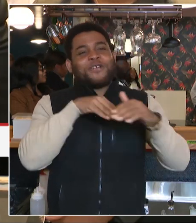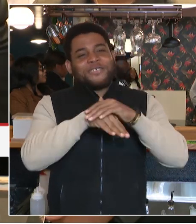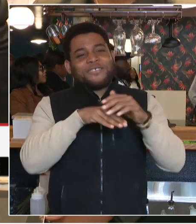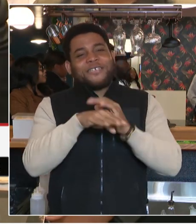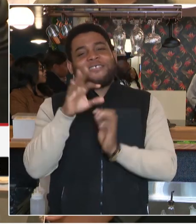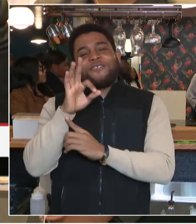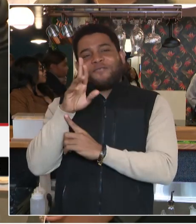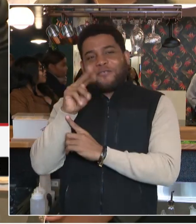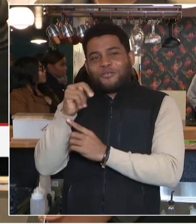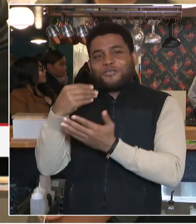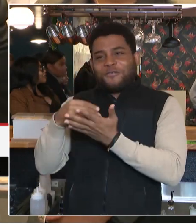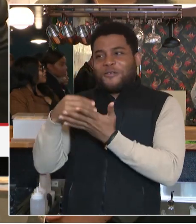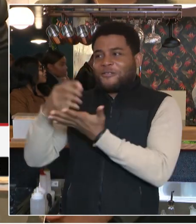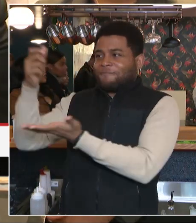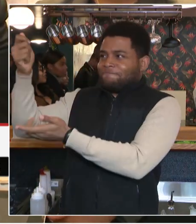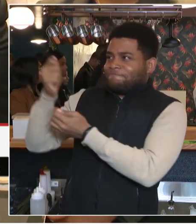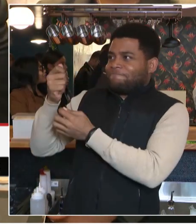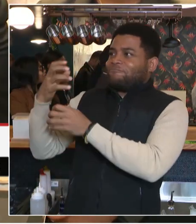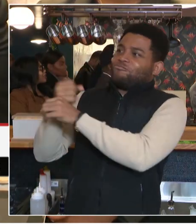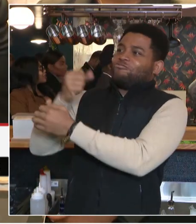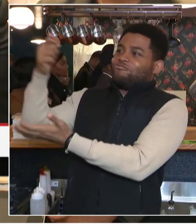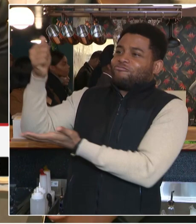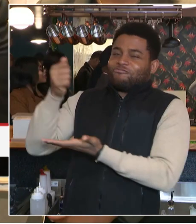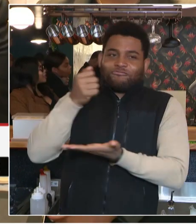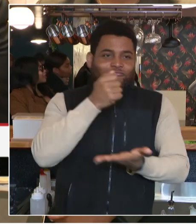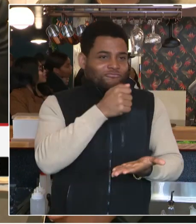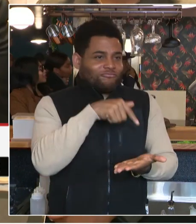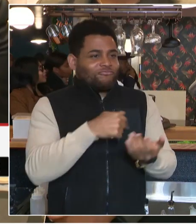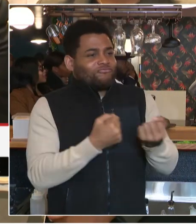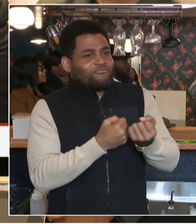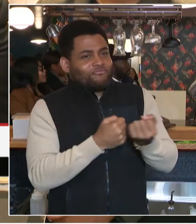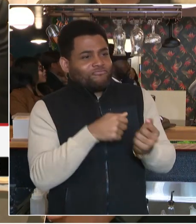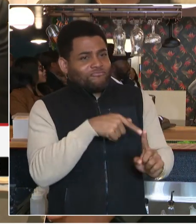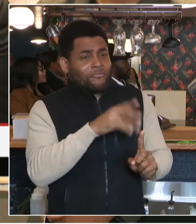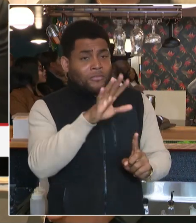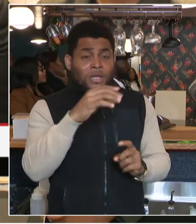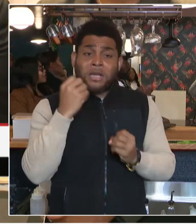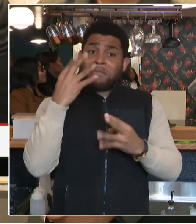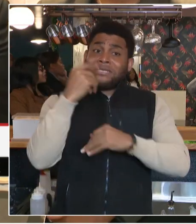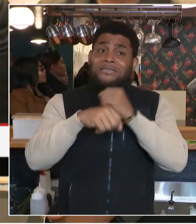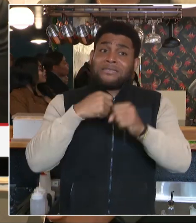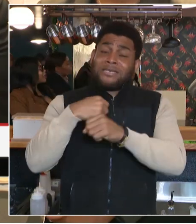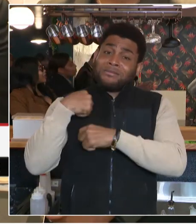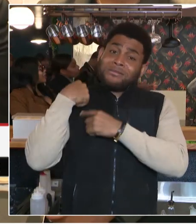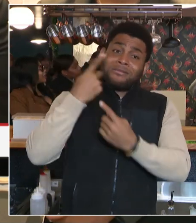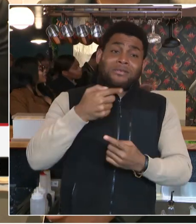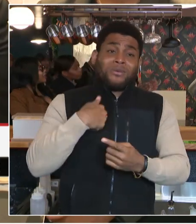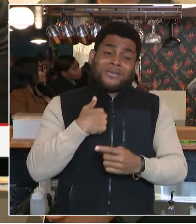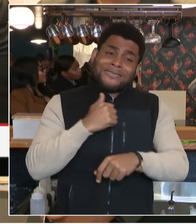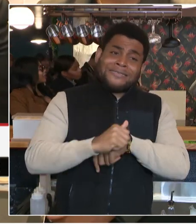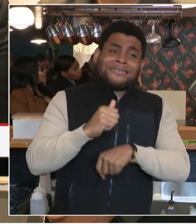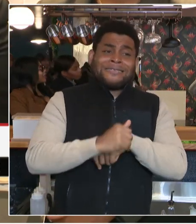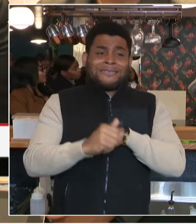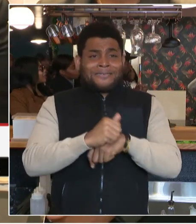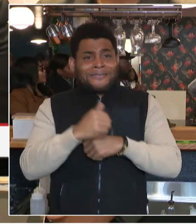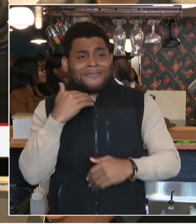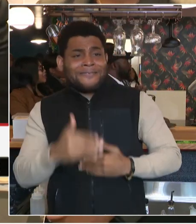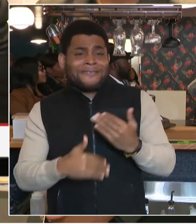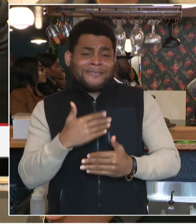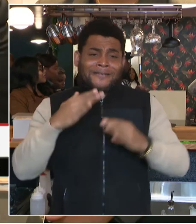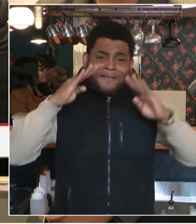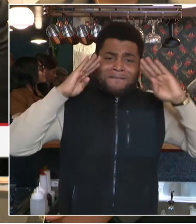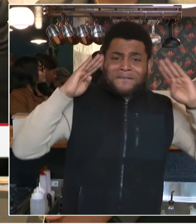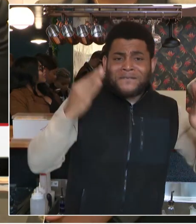And we have worked very hard over the last several years and very intentionally to make sure that